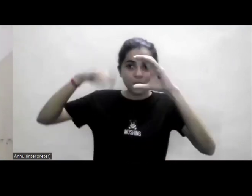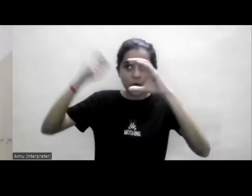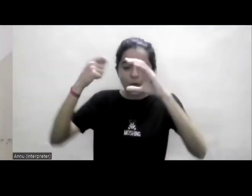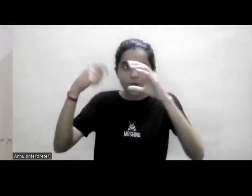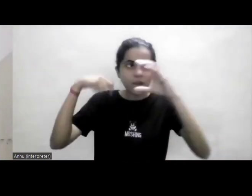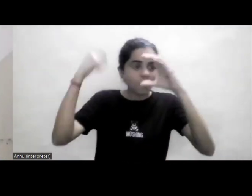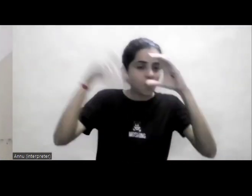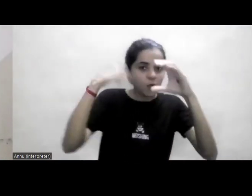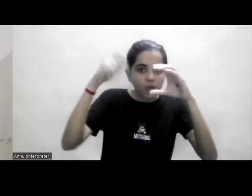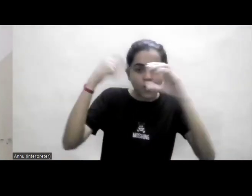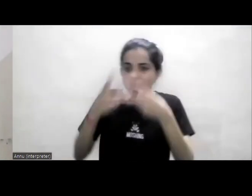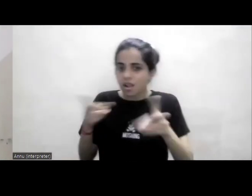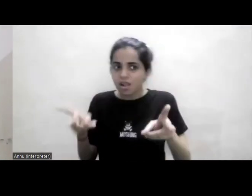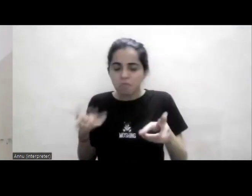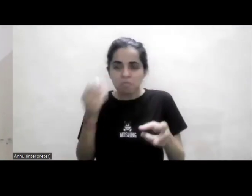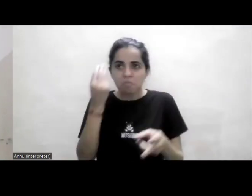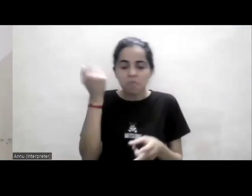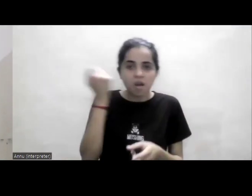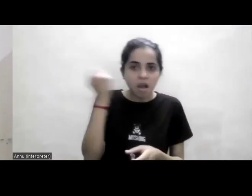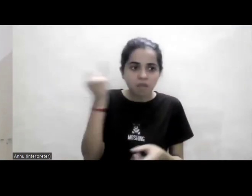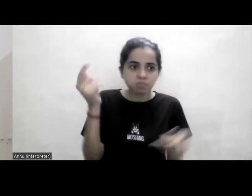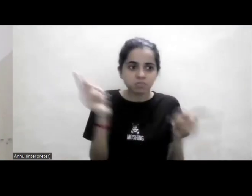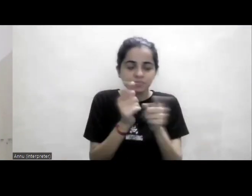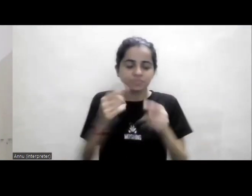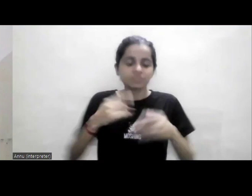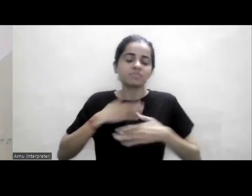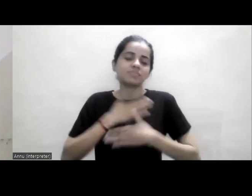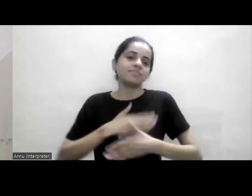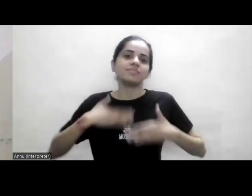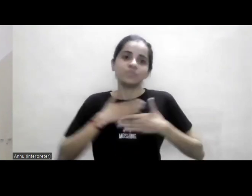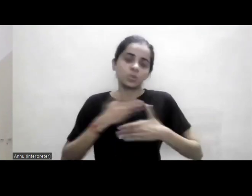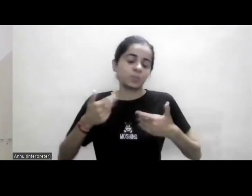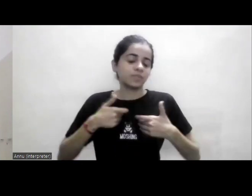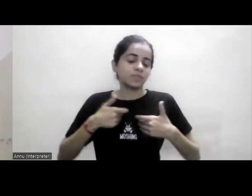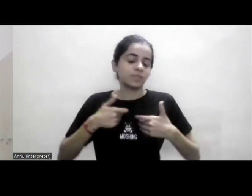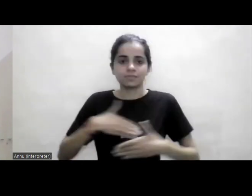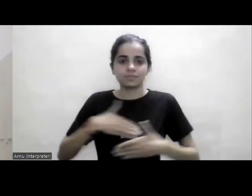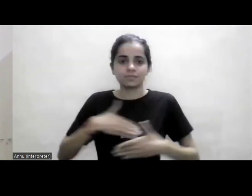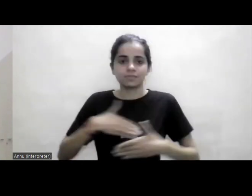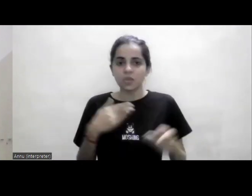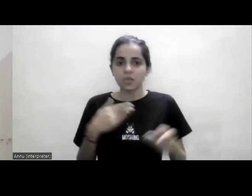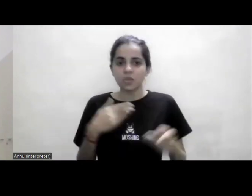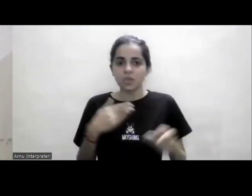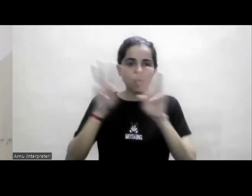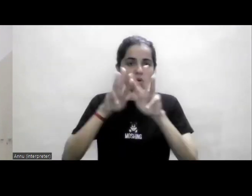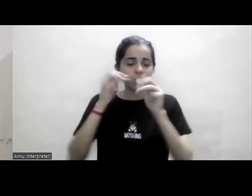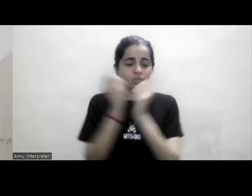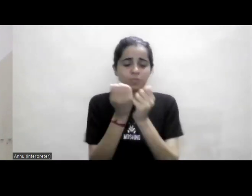disability lens. And I really enjoyed every moment of the workshop.